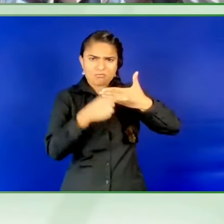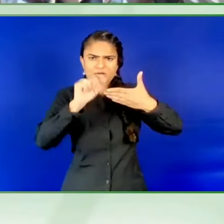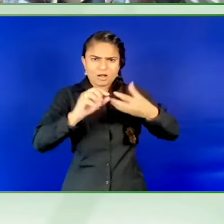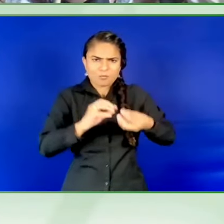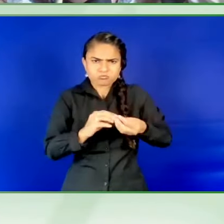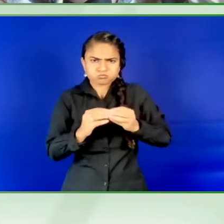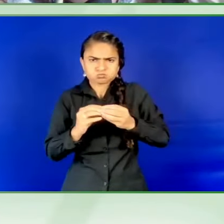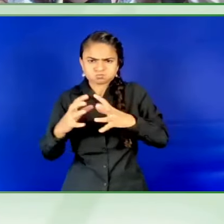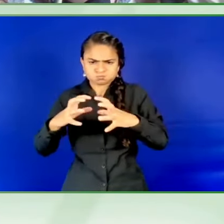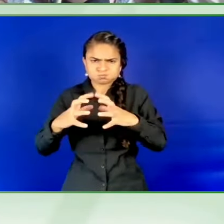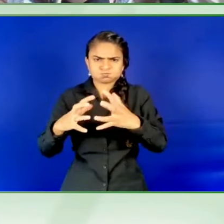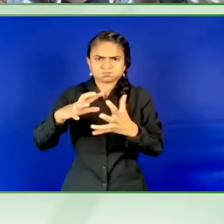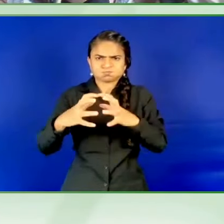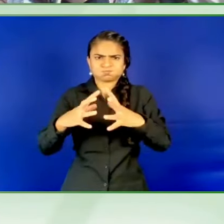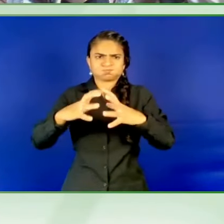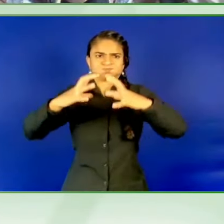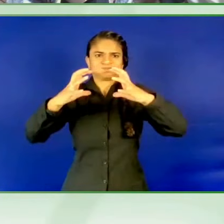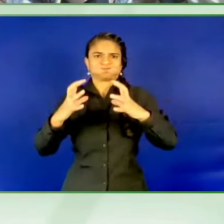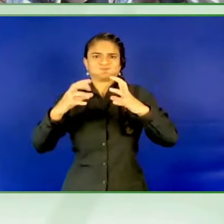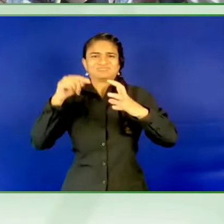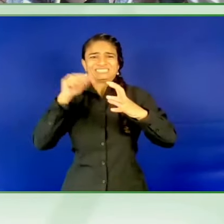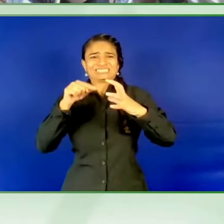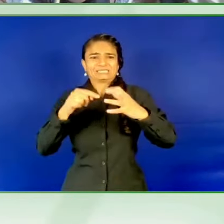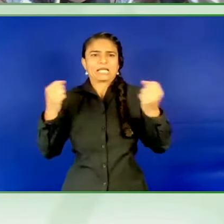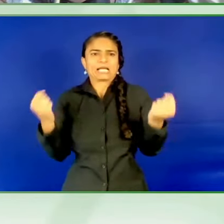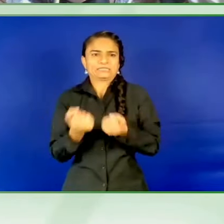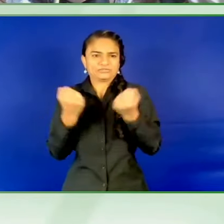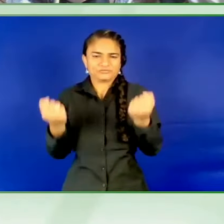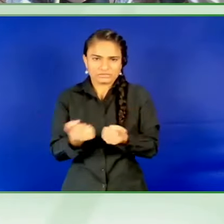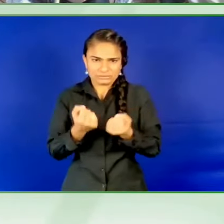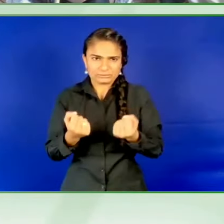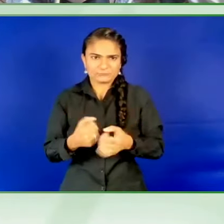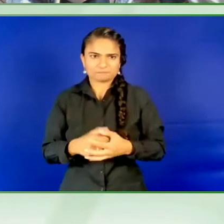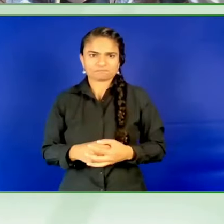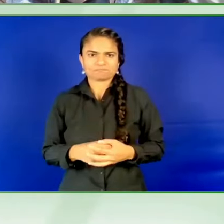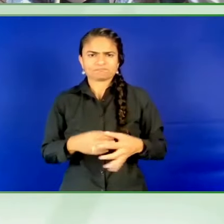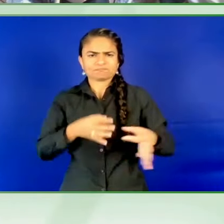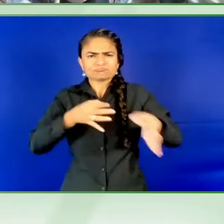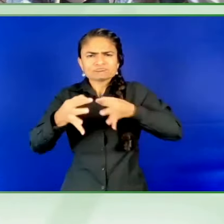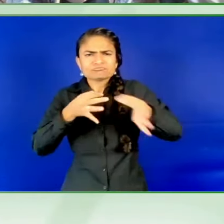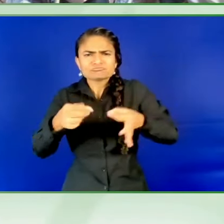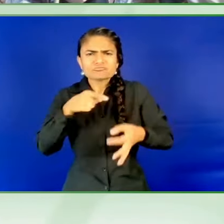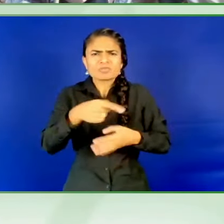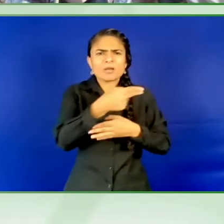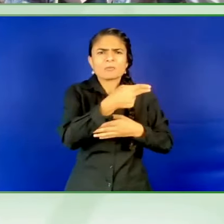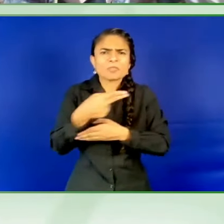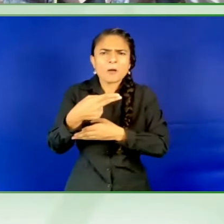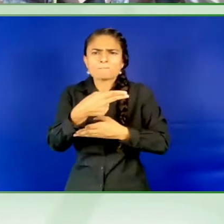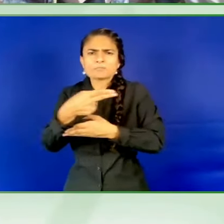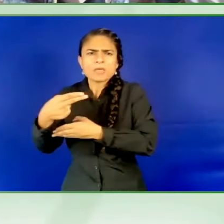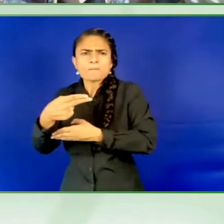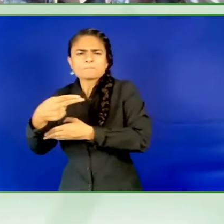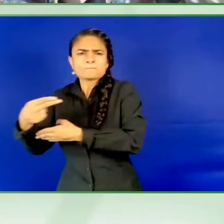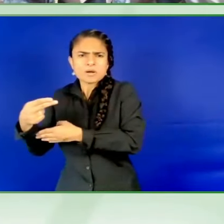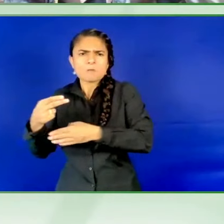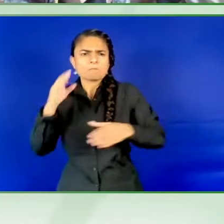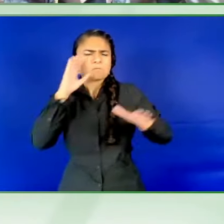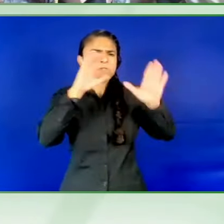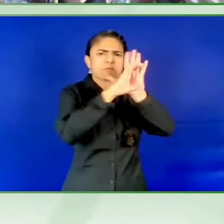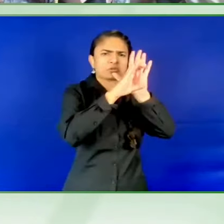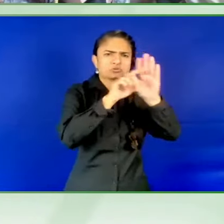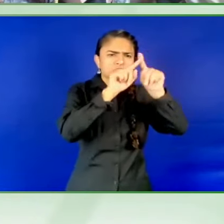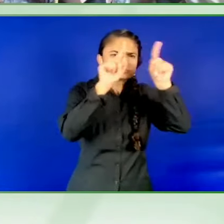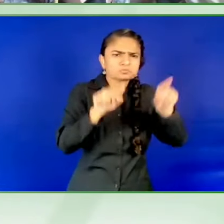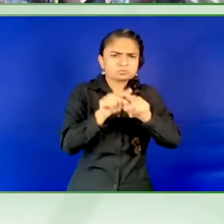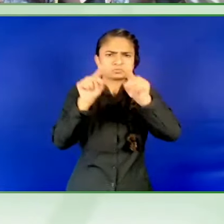to explain galaxies to BBI children. We have also used the material with children with different disabilities in activities